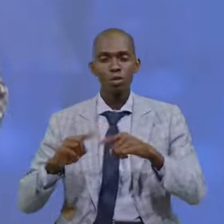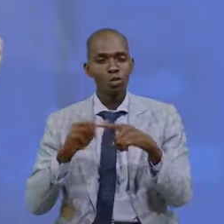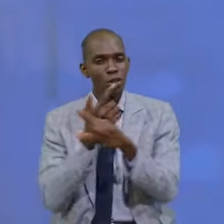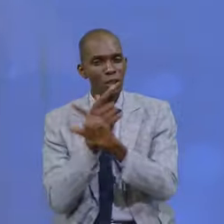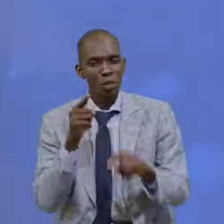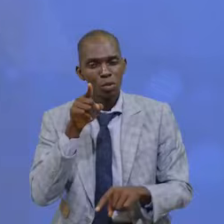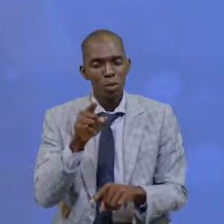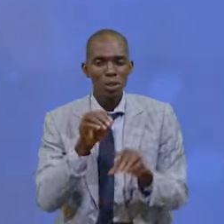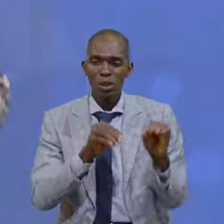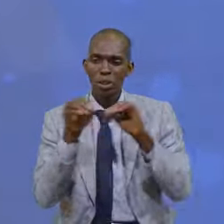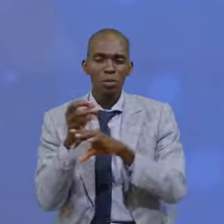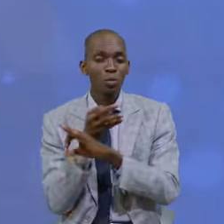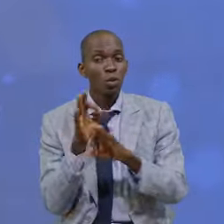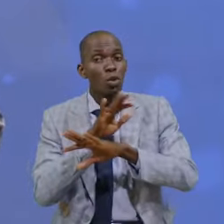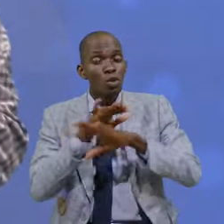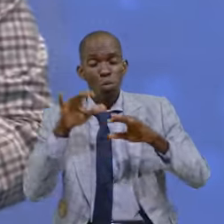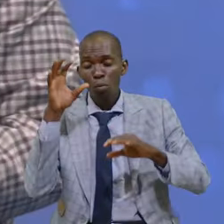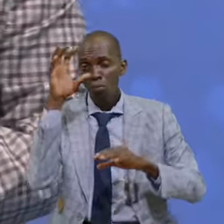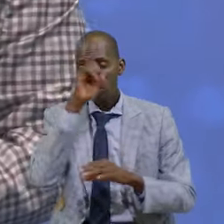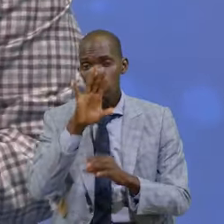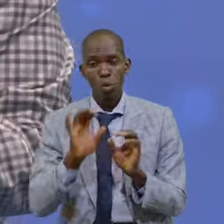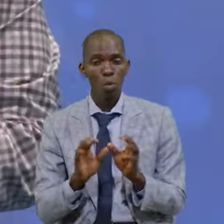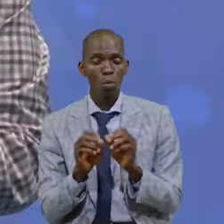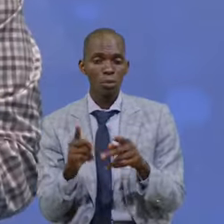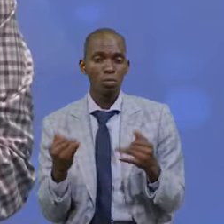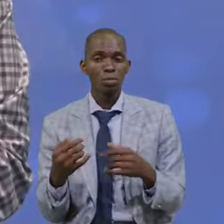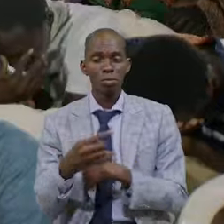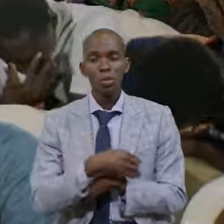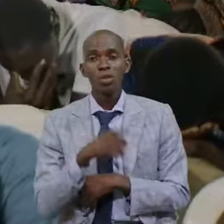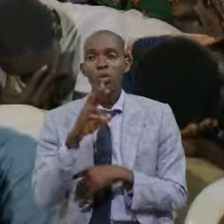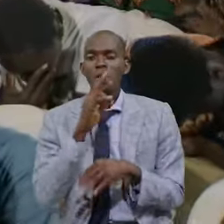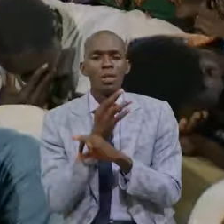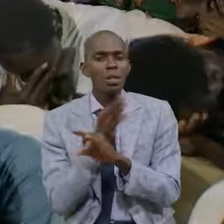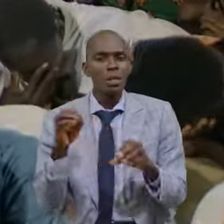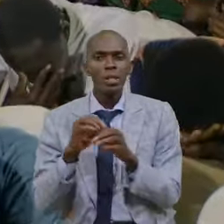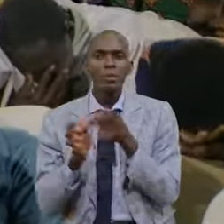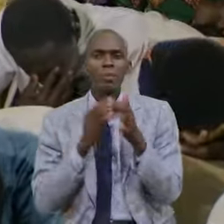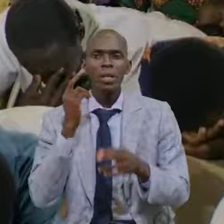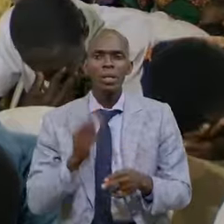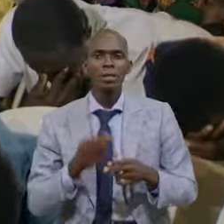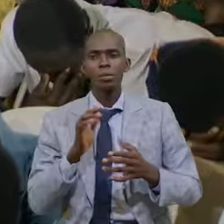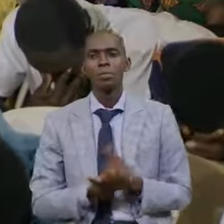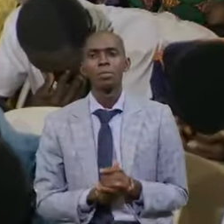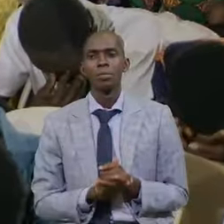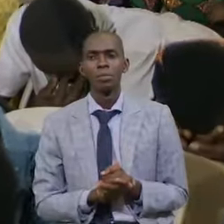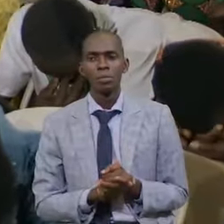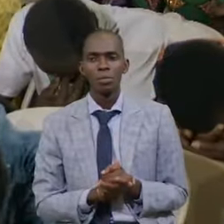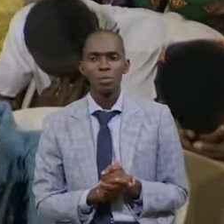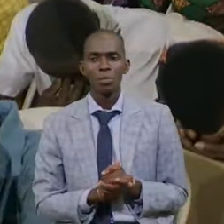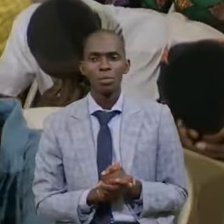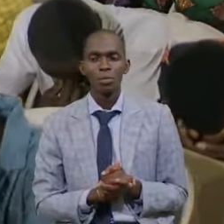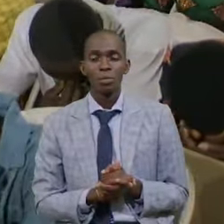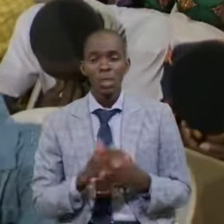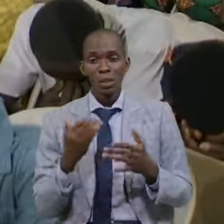you free. Don't miss your chance today. You are free in Jesus' name. Heads bowed and